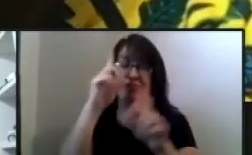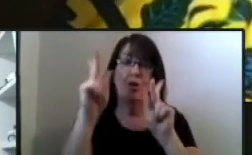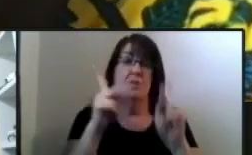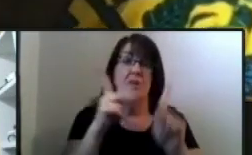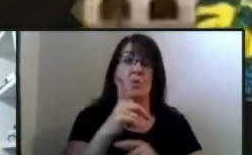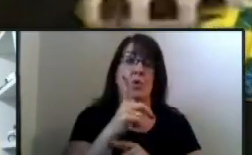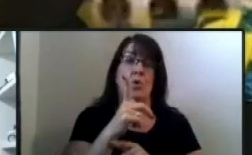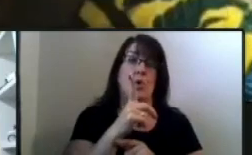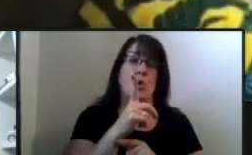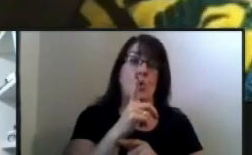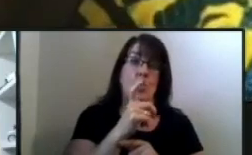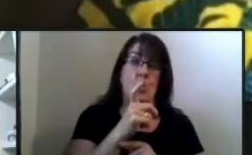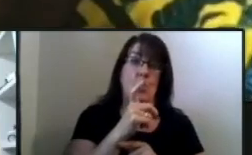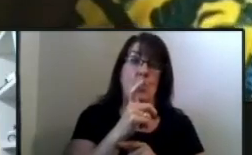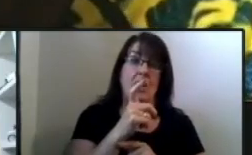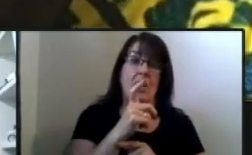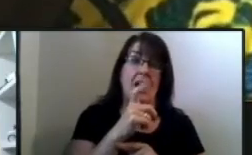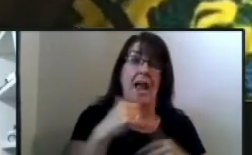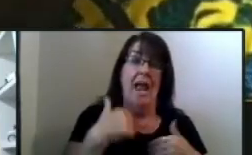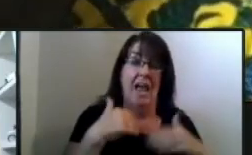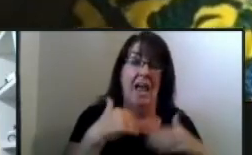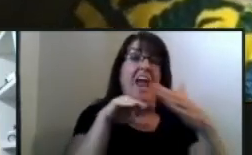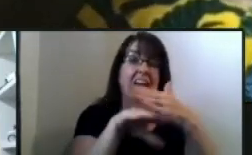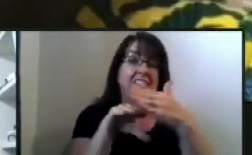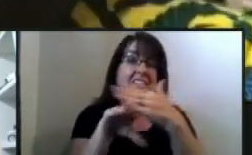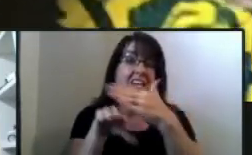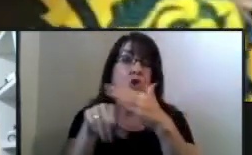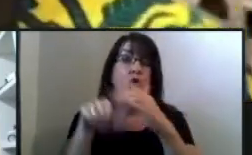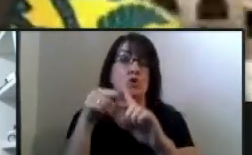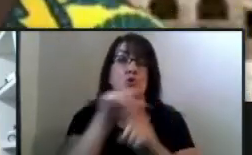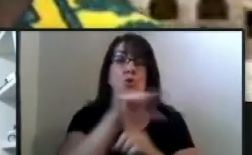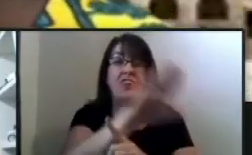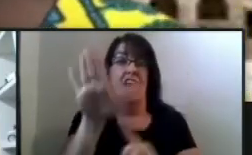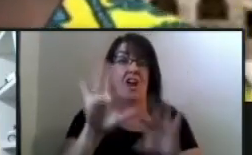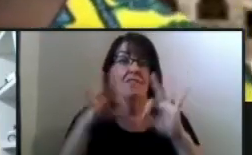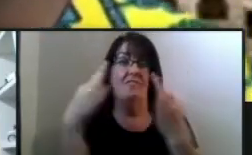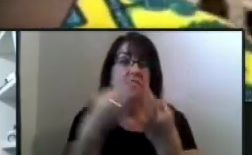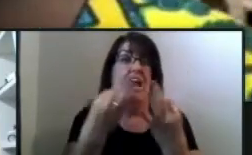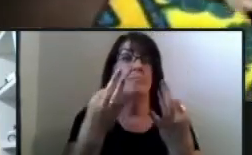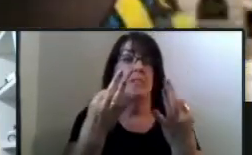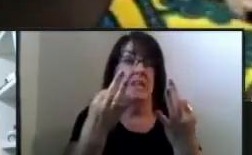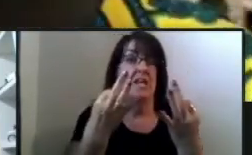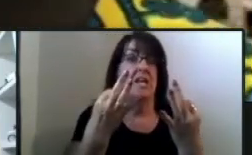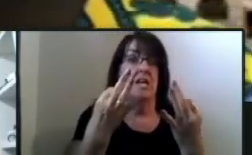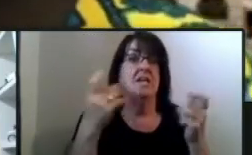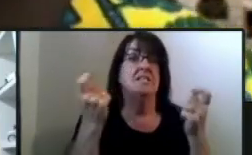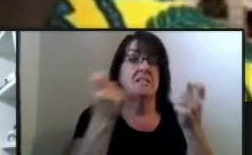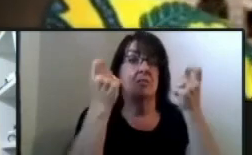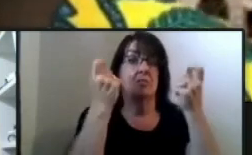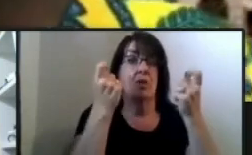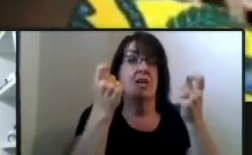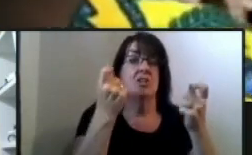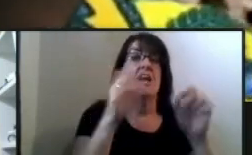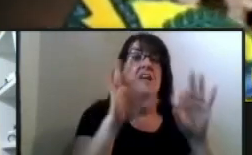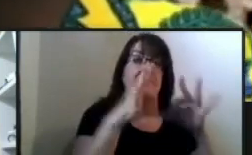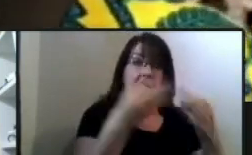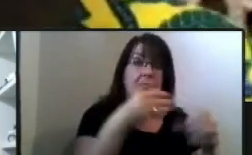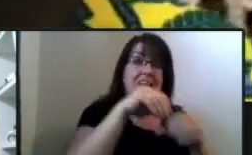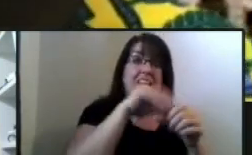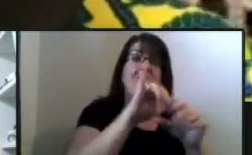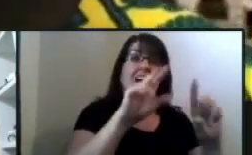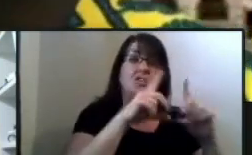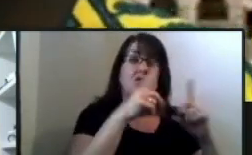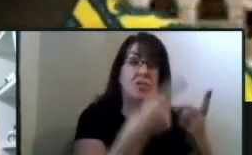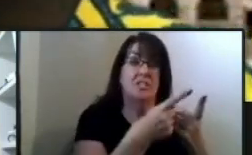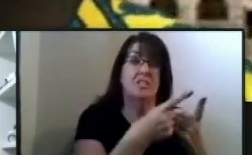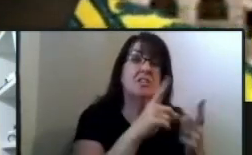to also have access. And the families, the Muslim families in the district are